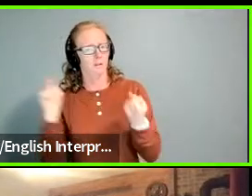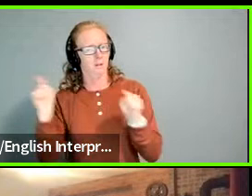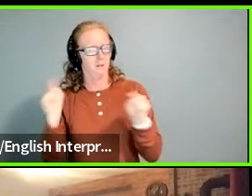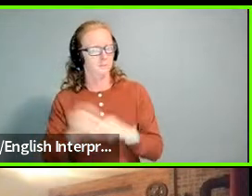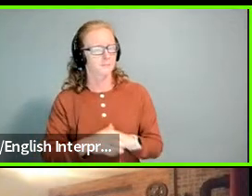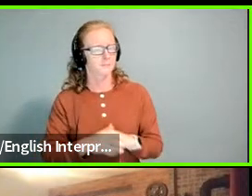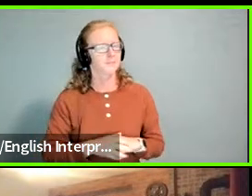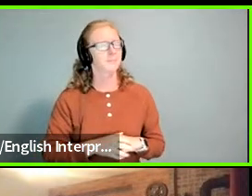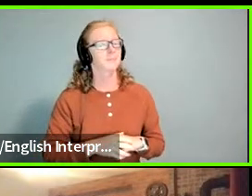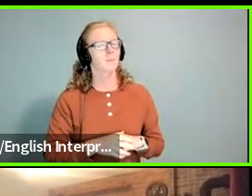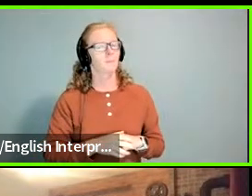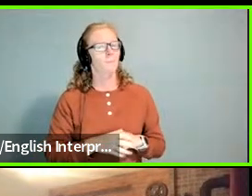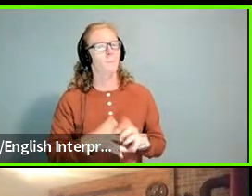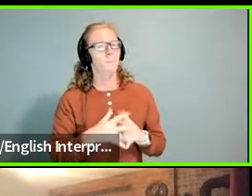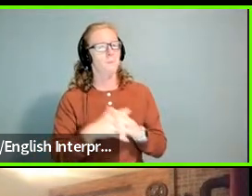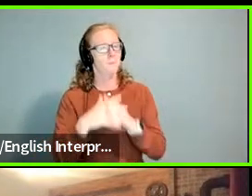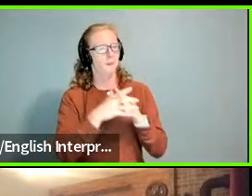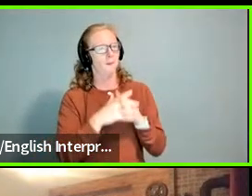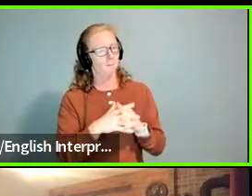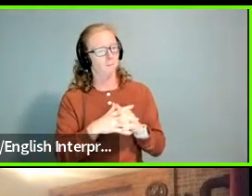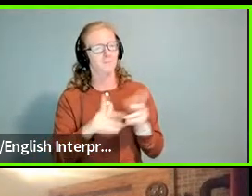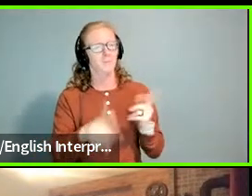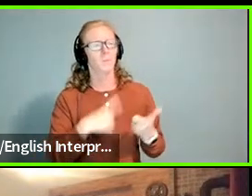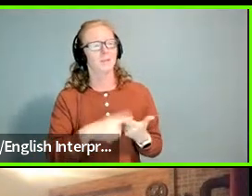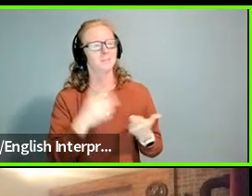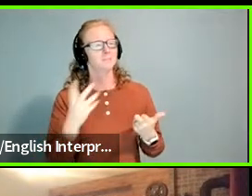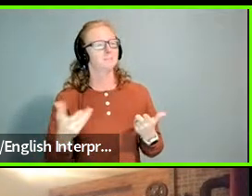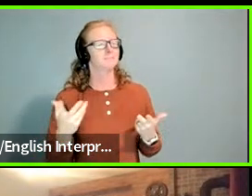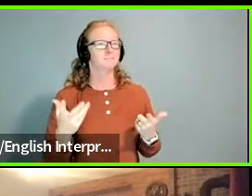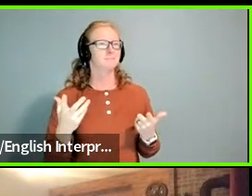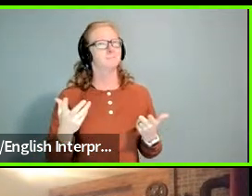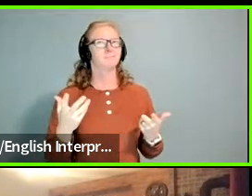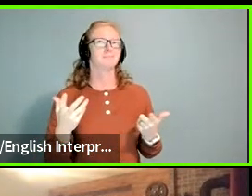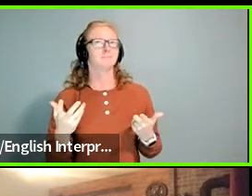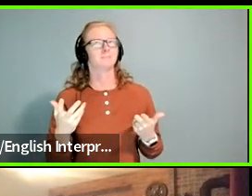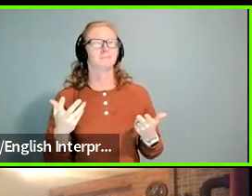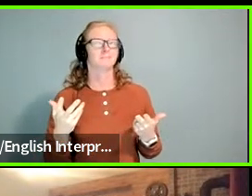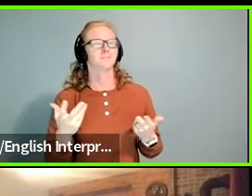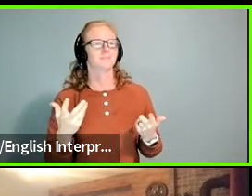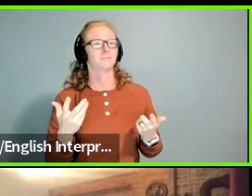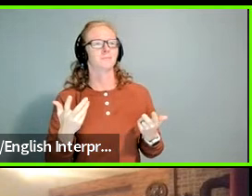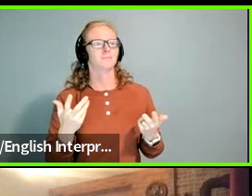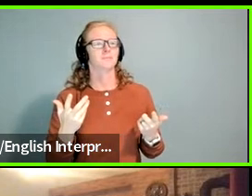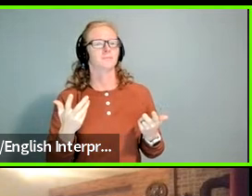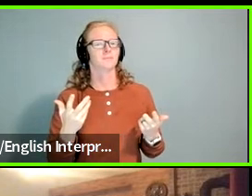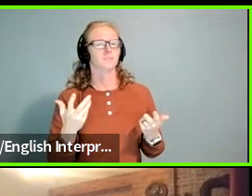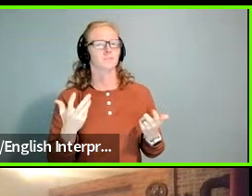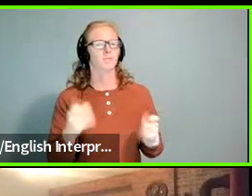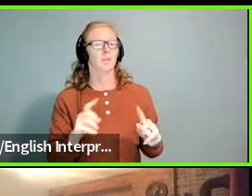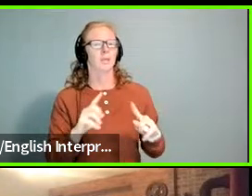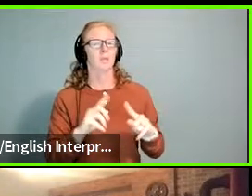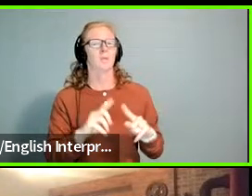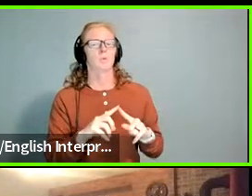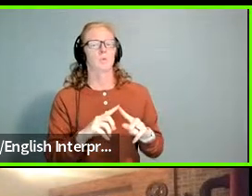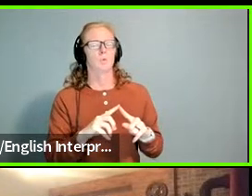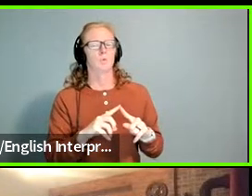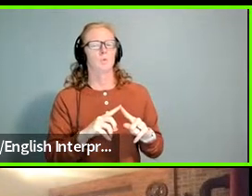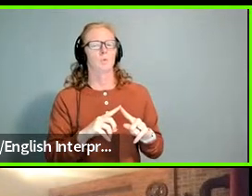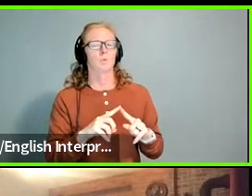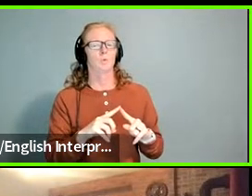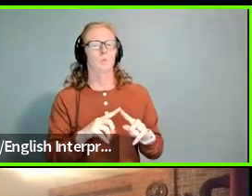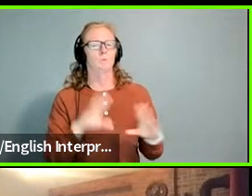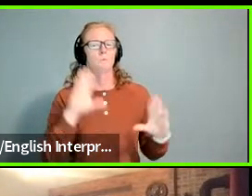America, even when it's trying to be tamed, the economy is red hot